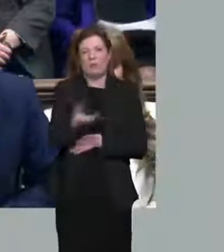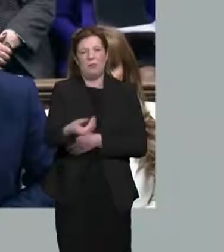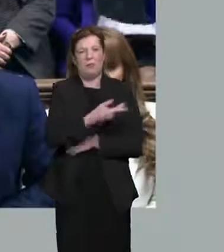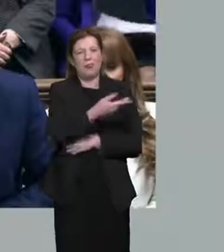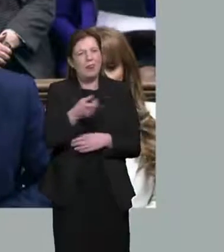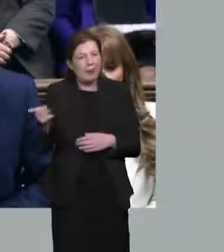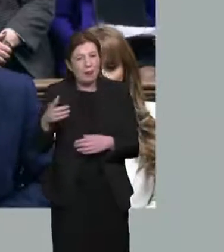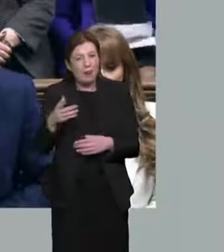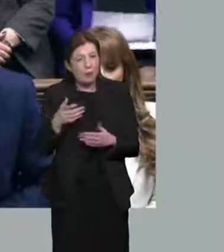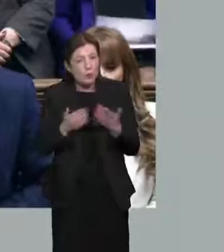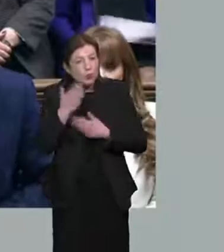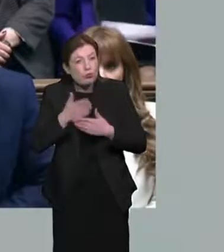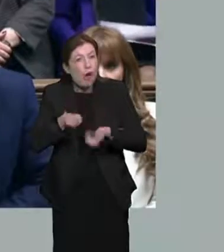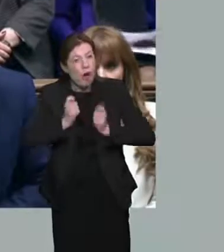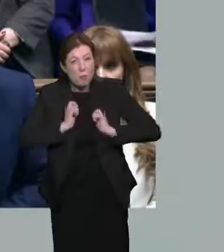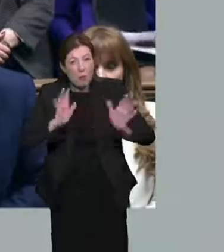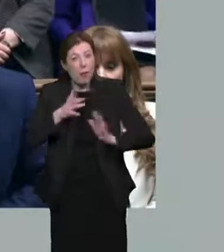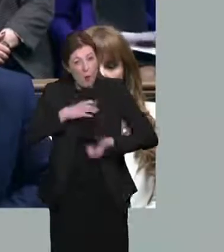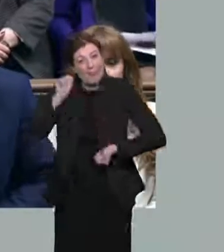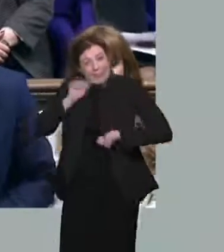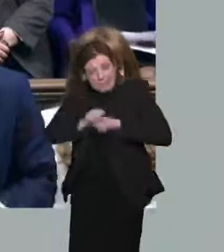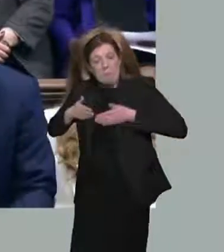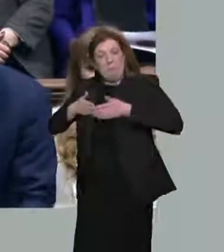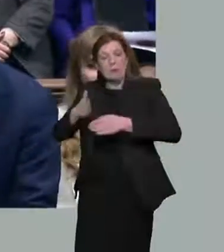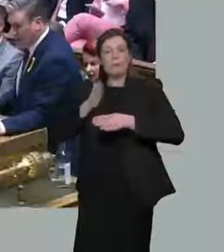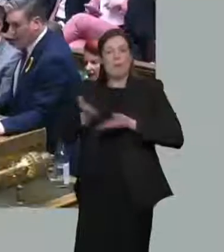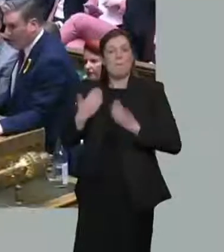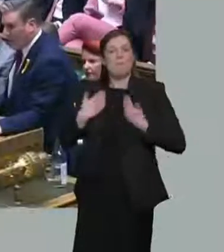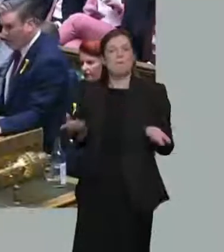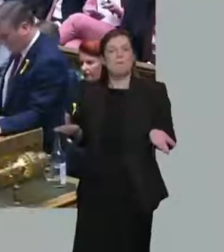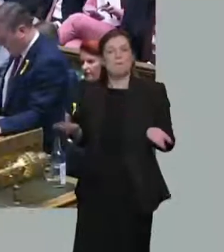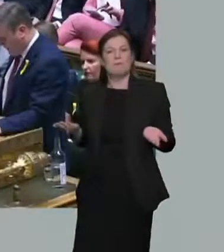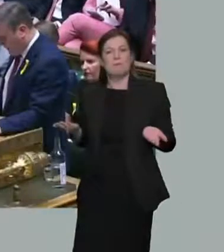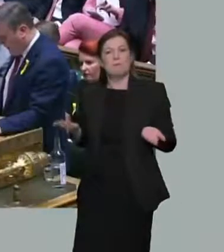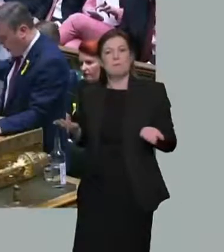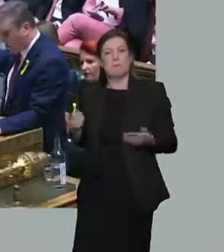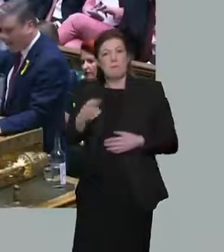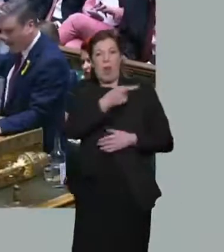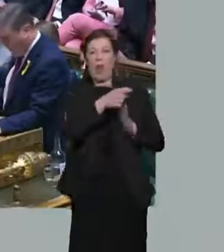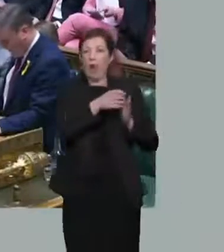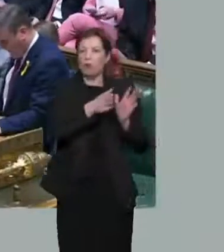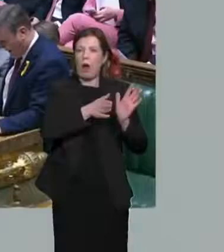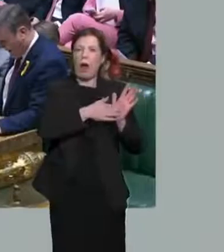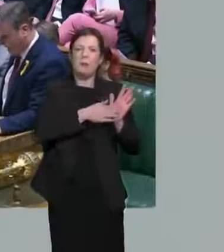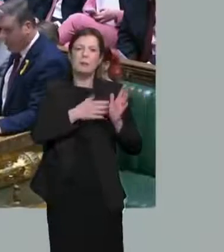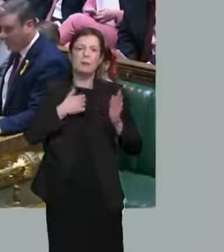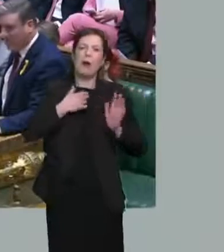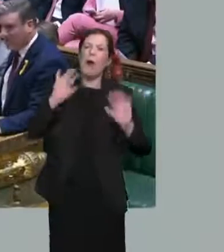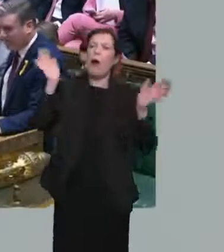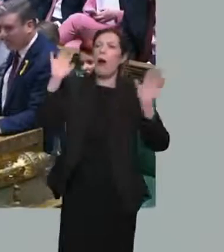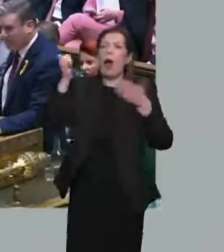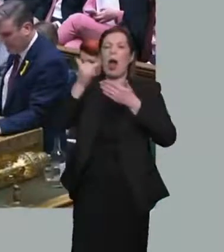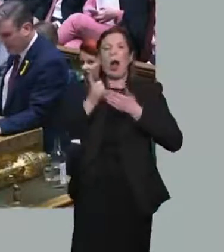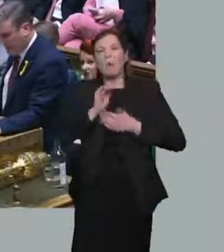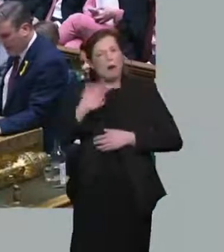want new jobs. They want their old jobs back. They don't want a Prime Minister hoisting the white flag. They want